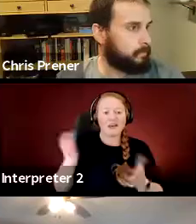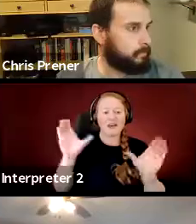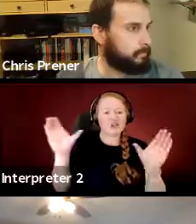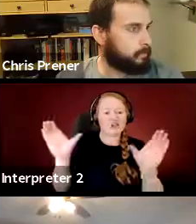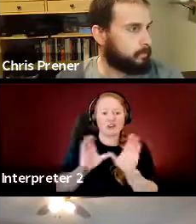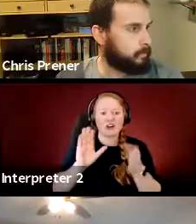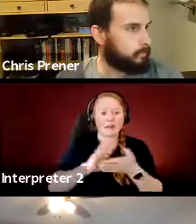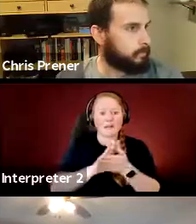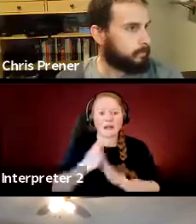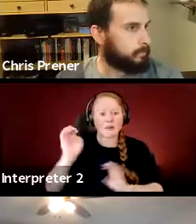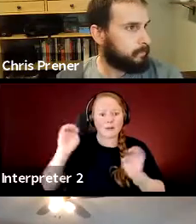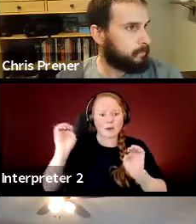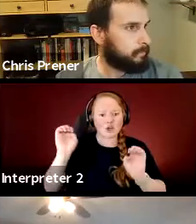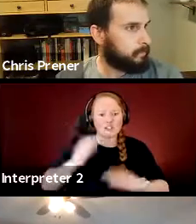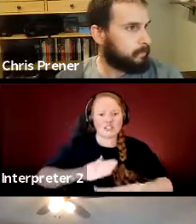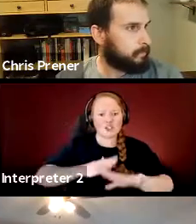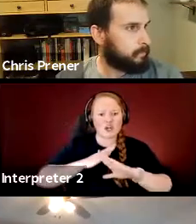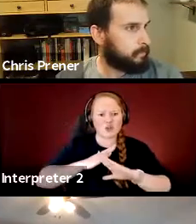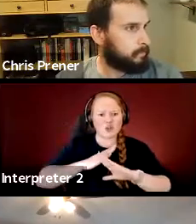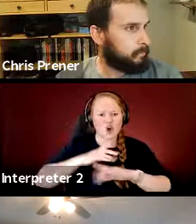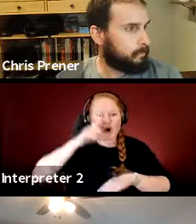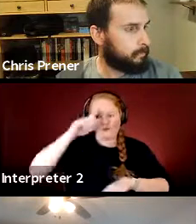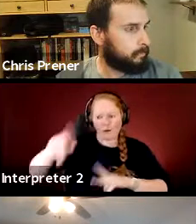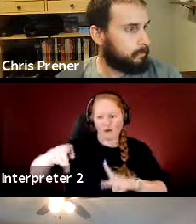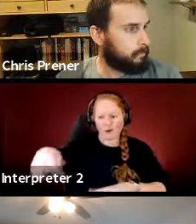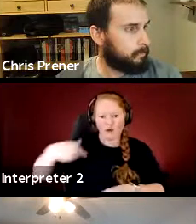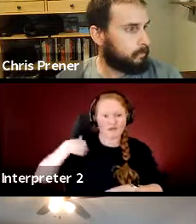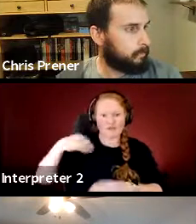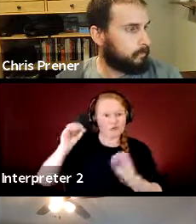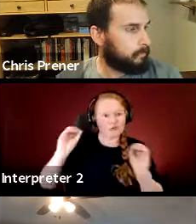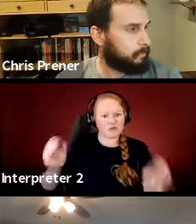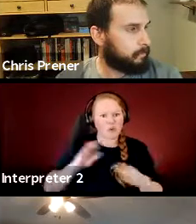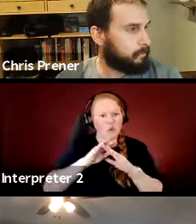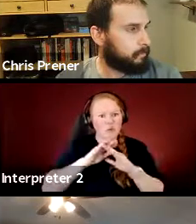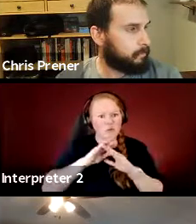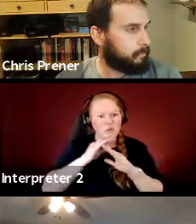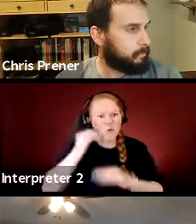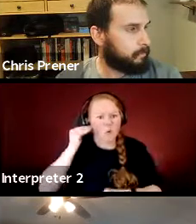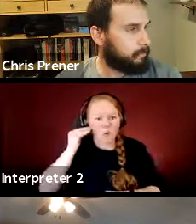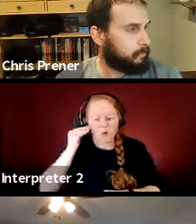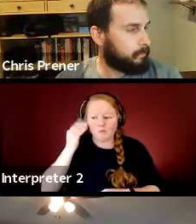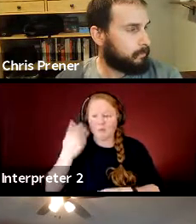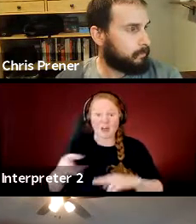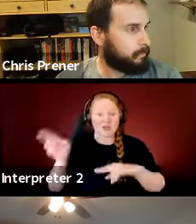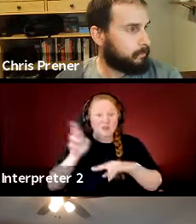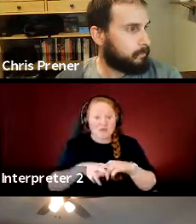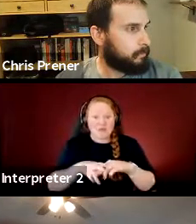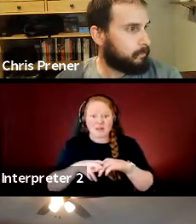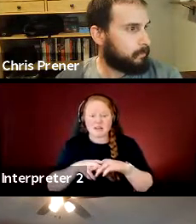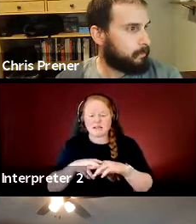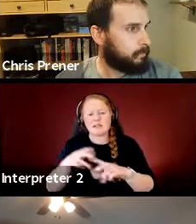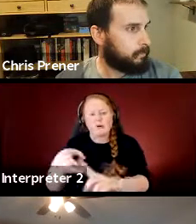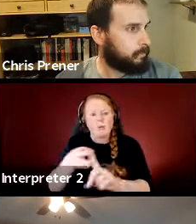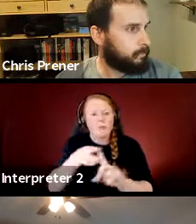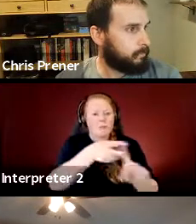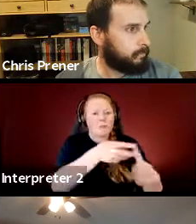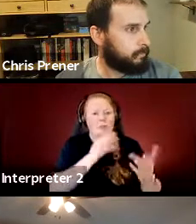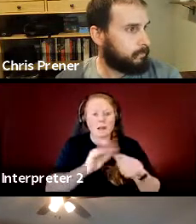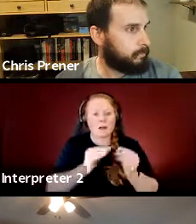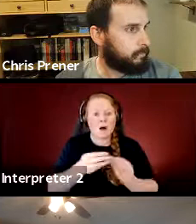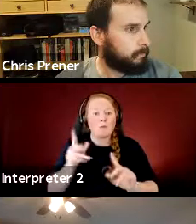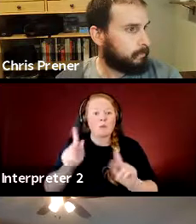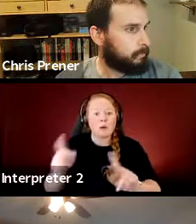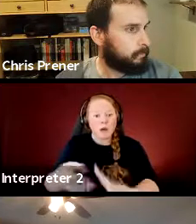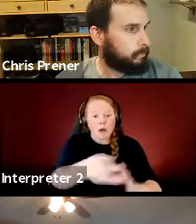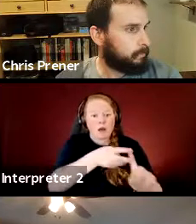an emergency shelter for the unhoused, and that will increase the number of people we can pull in off the street and provide them